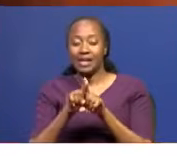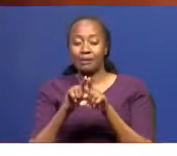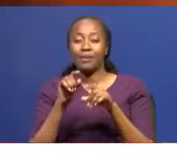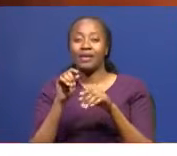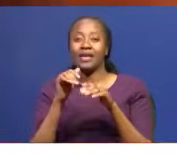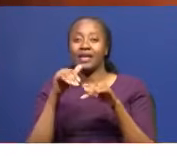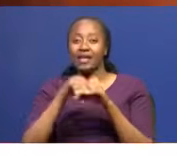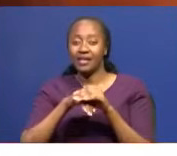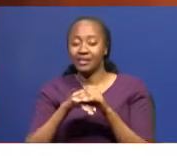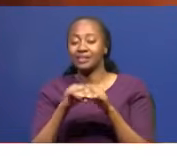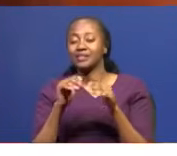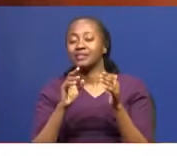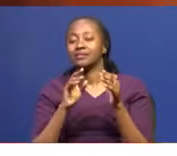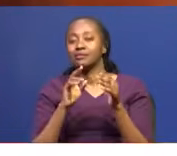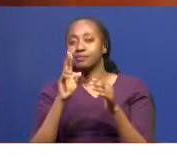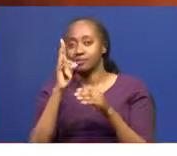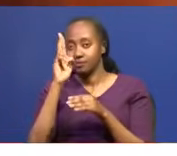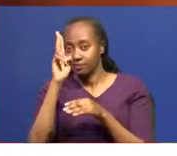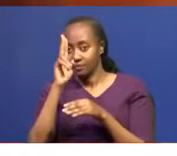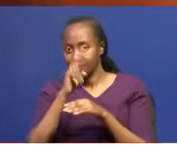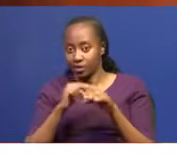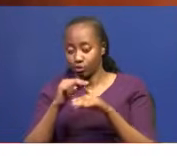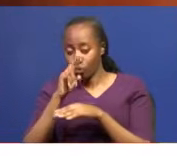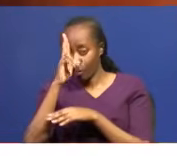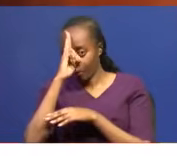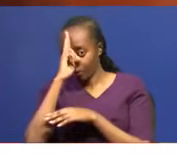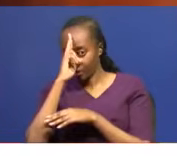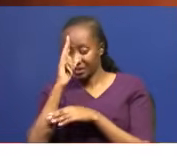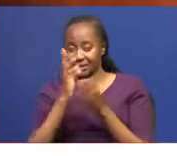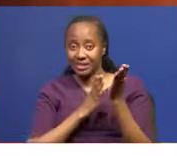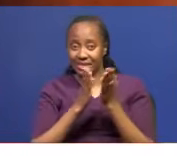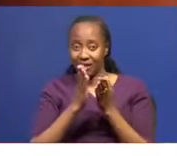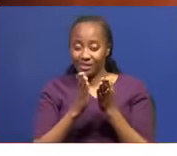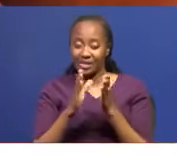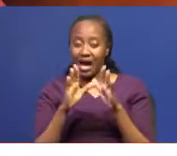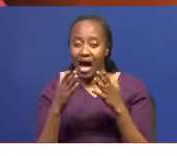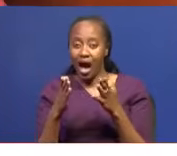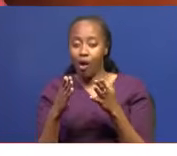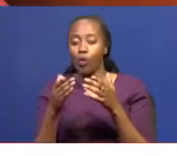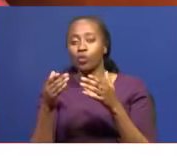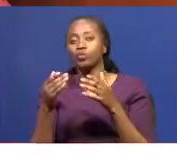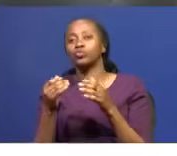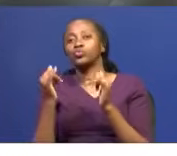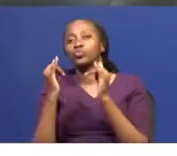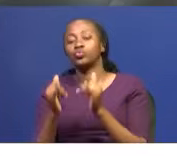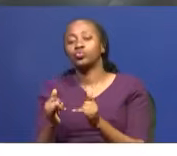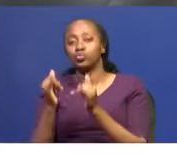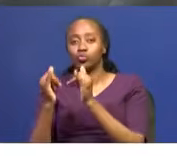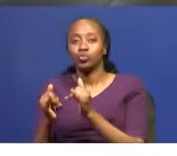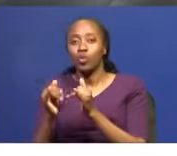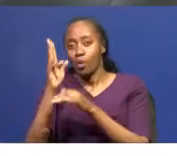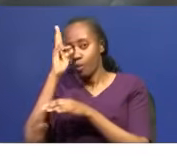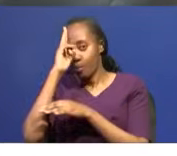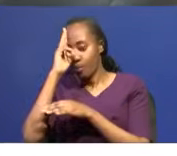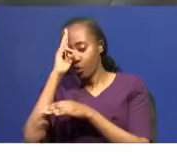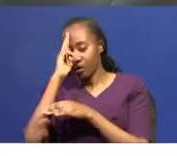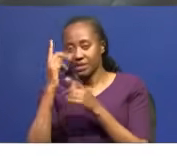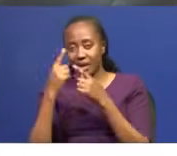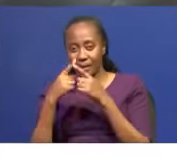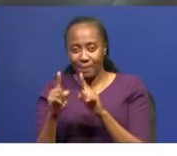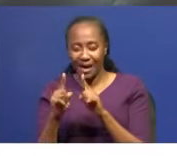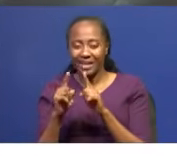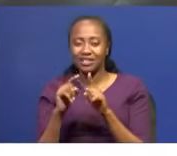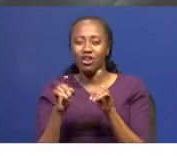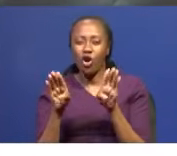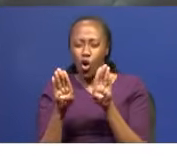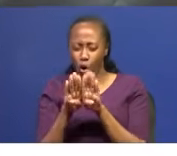Service and the National Police Service Commission over who holds the mandate to recruit police officers. The meeting was held behind closed doors following a